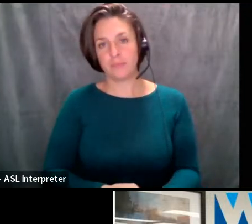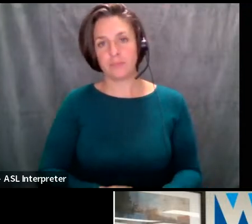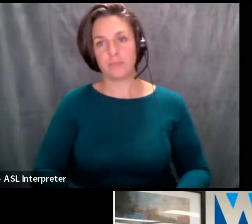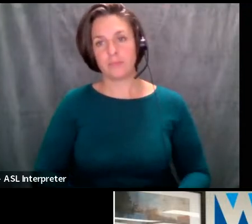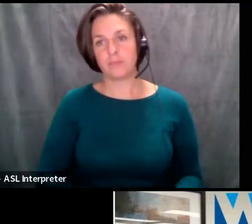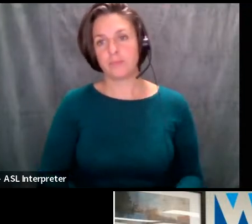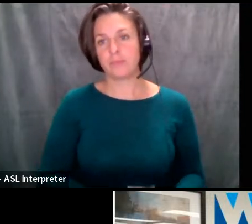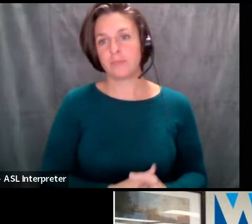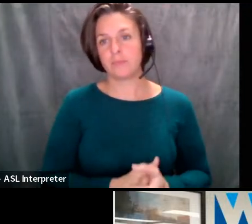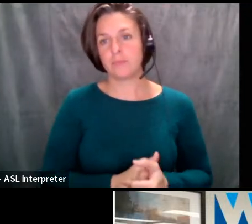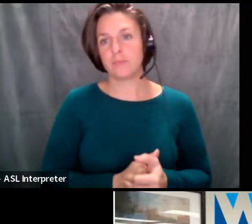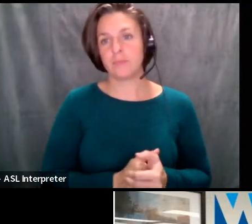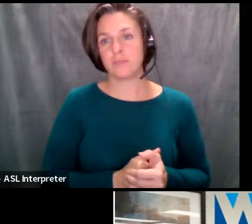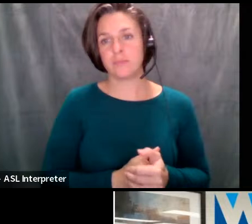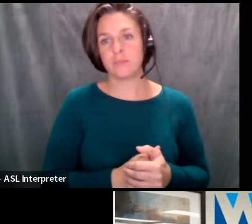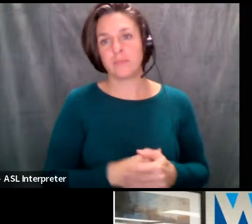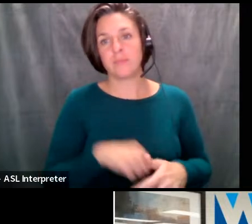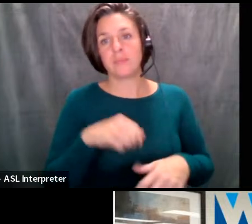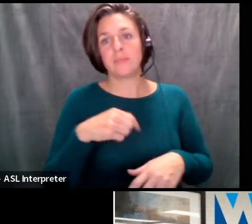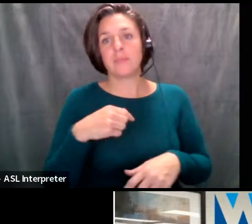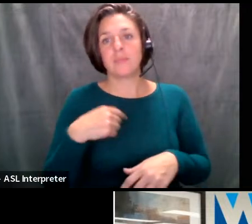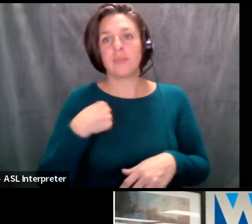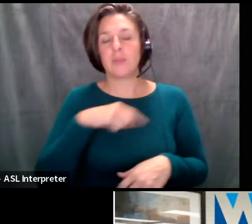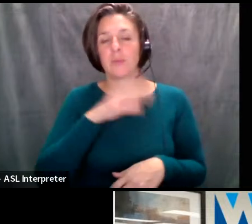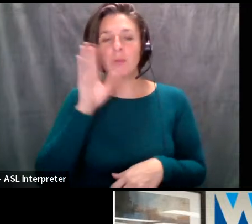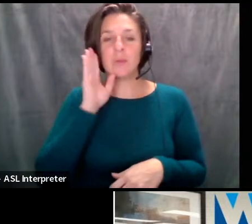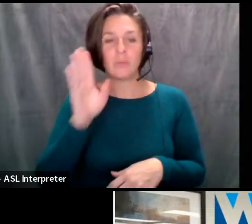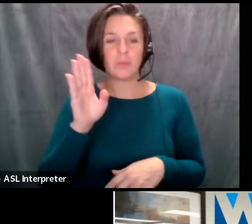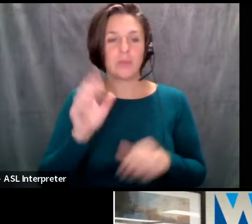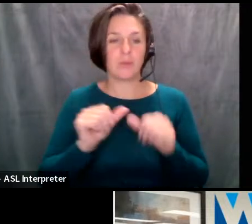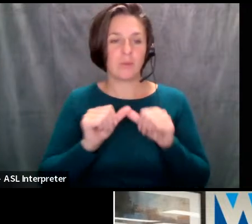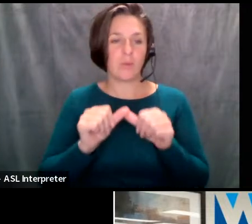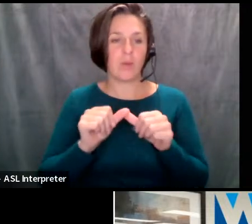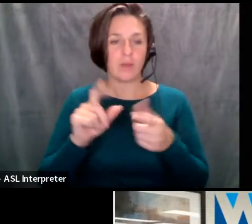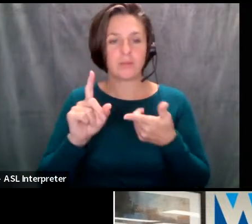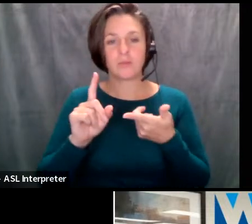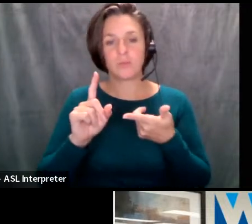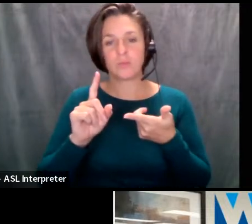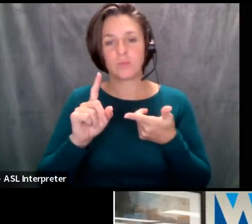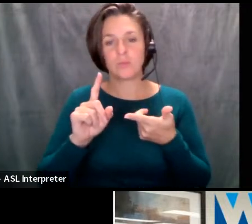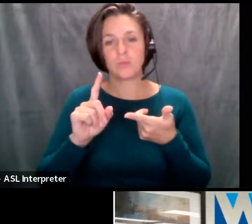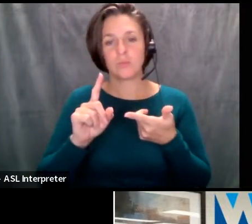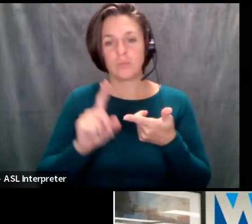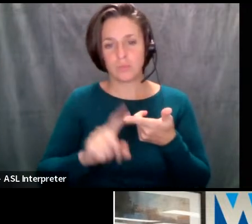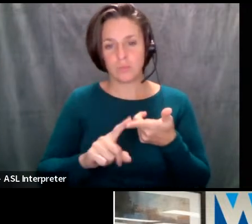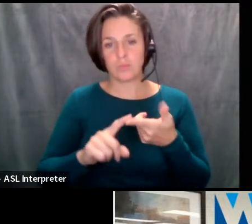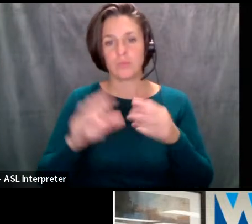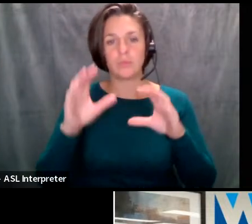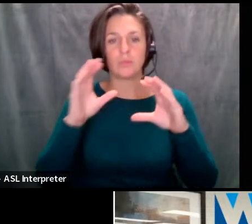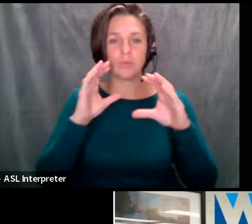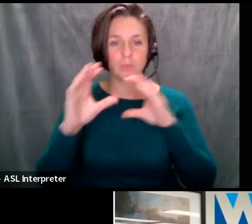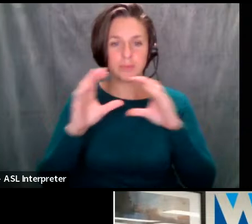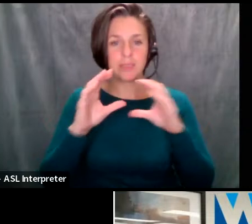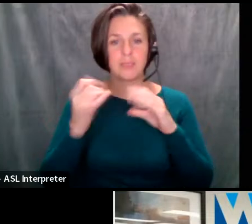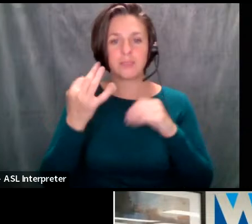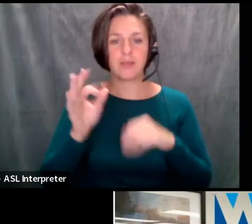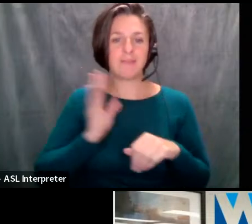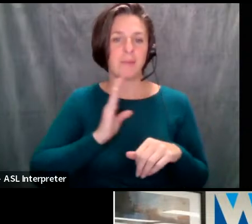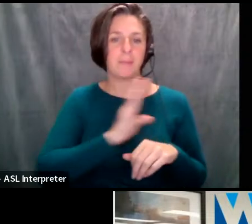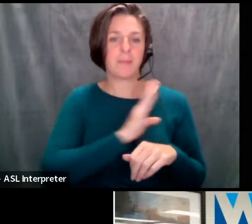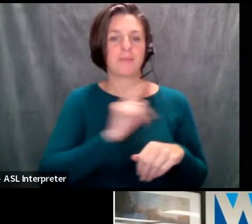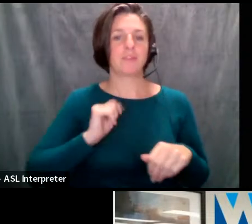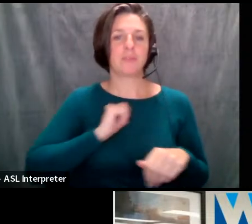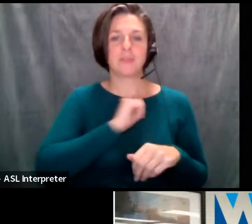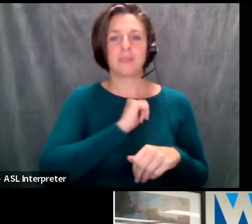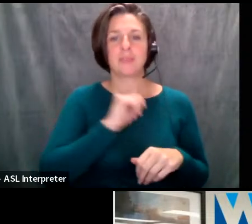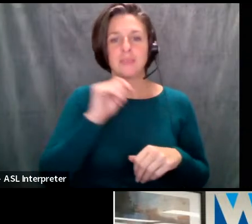All right, we'll go on to communications of the Board of Trustees. Superintendent